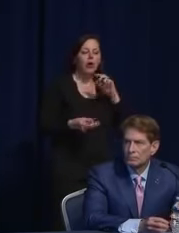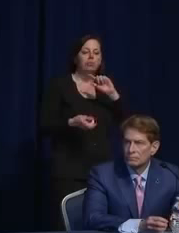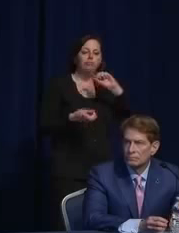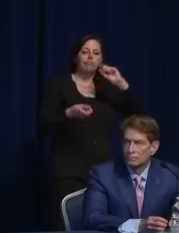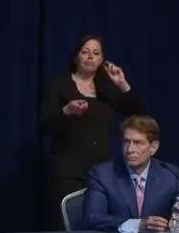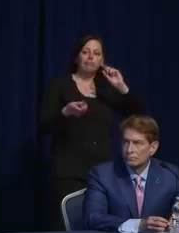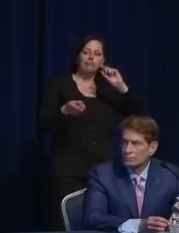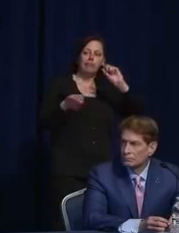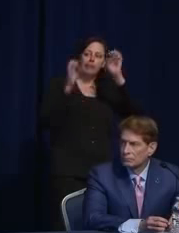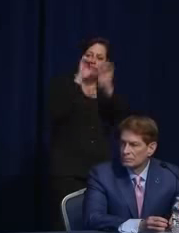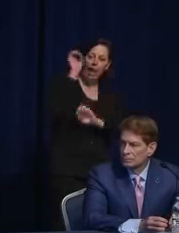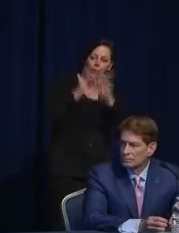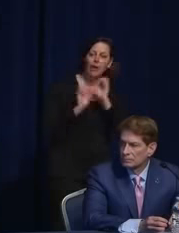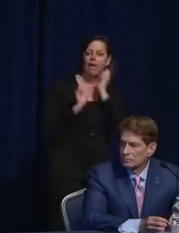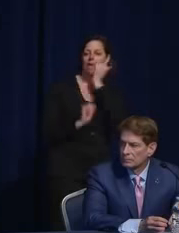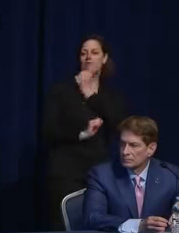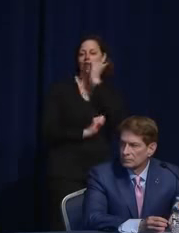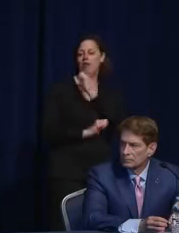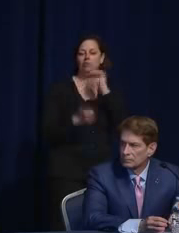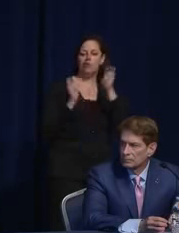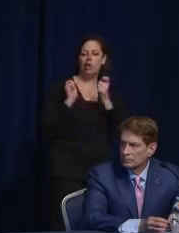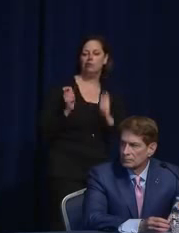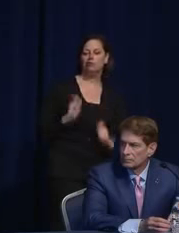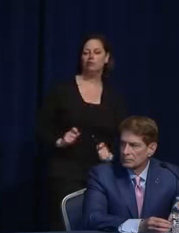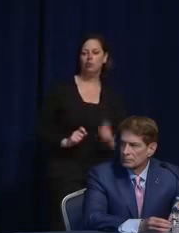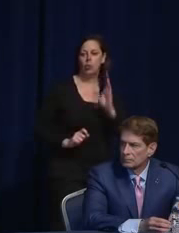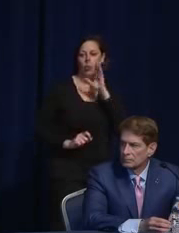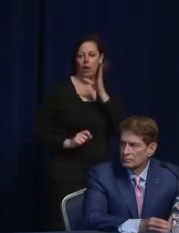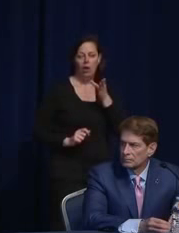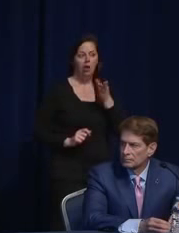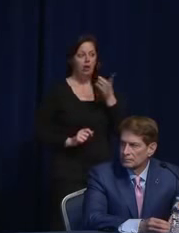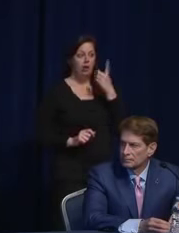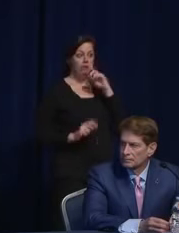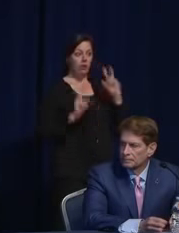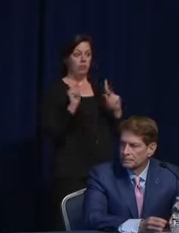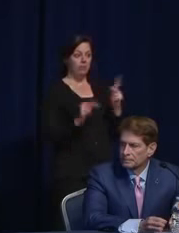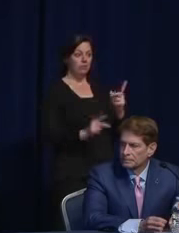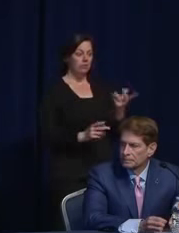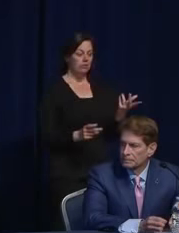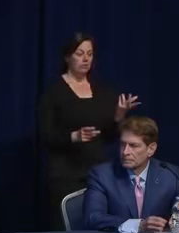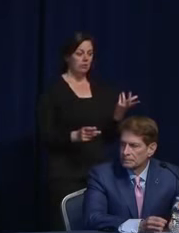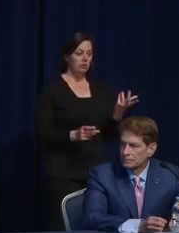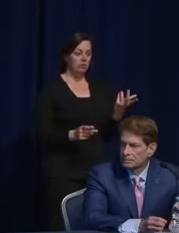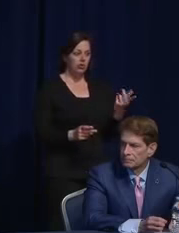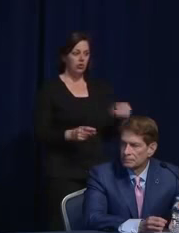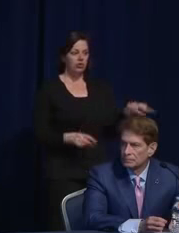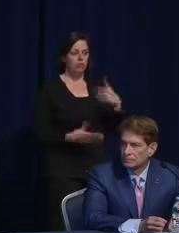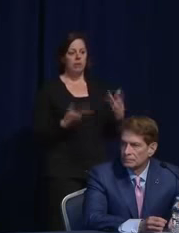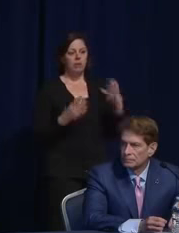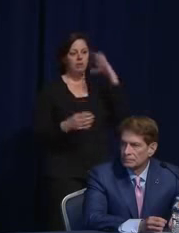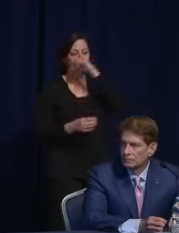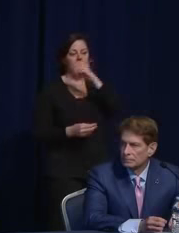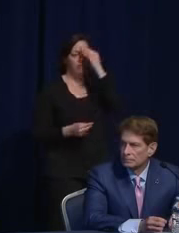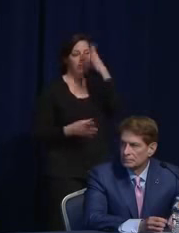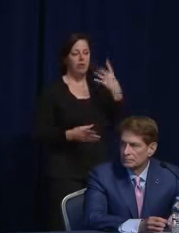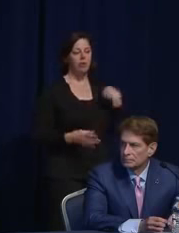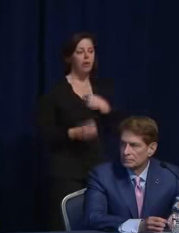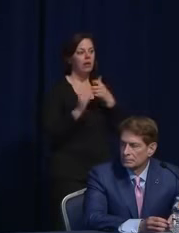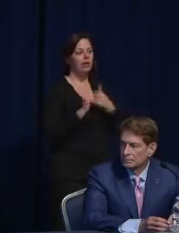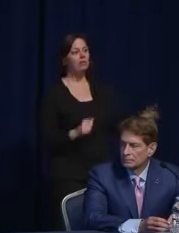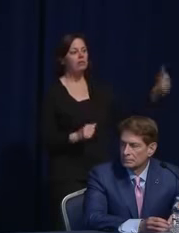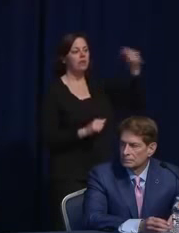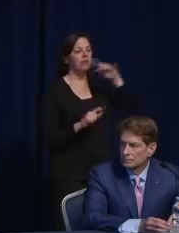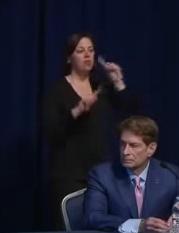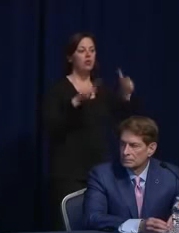this about an hour and a half ago. Again, just for folks if they missed it, through executive order, I'm